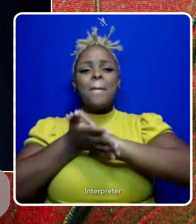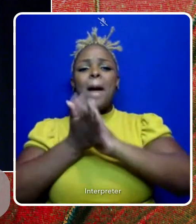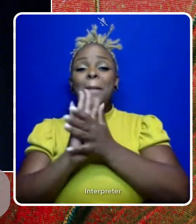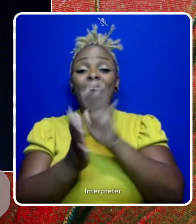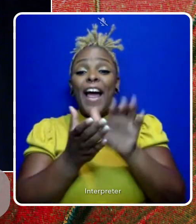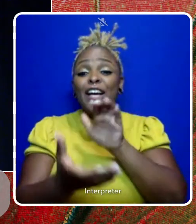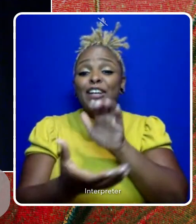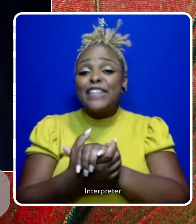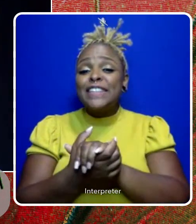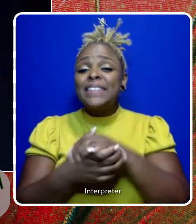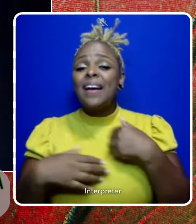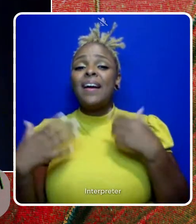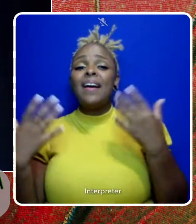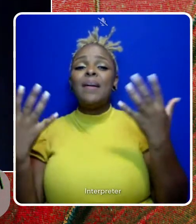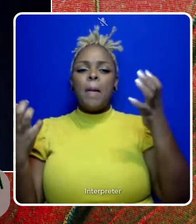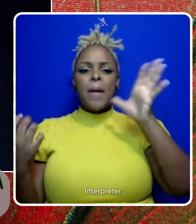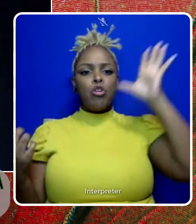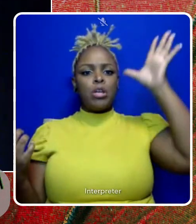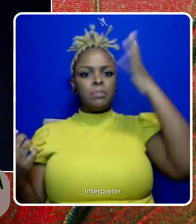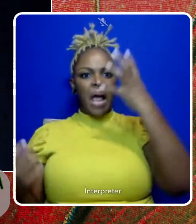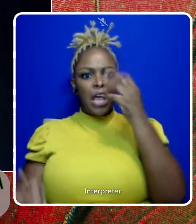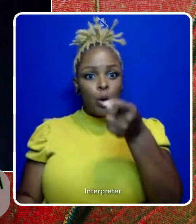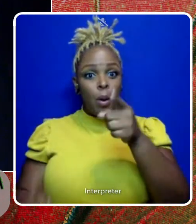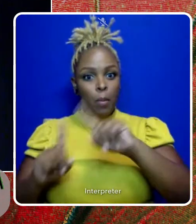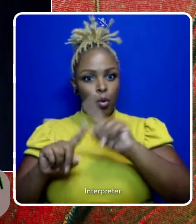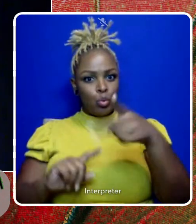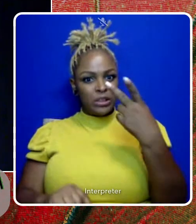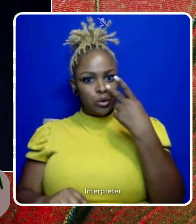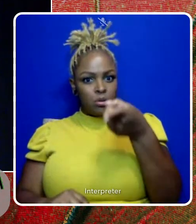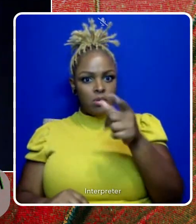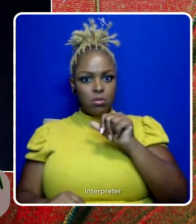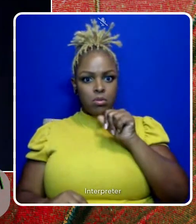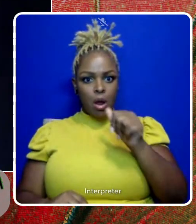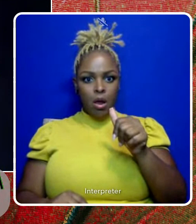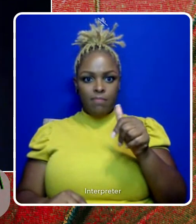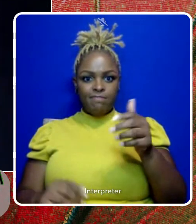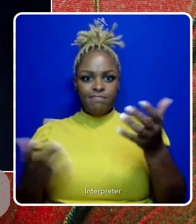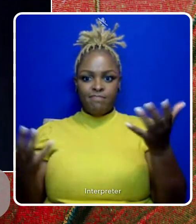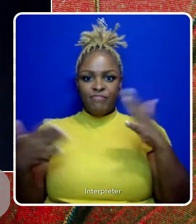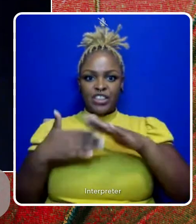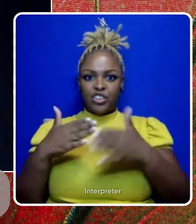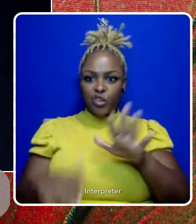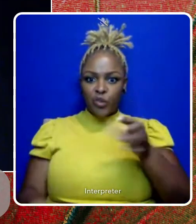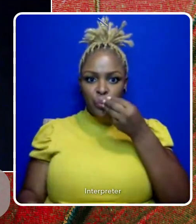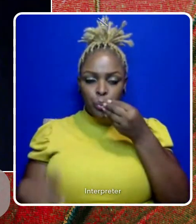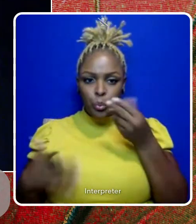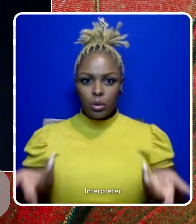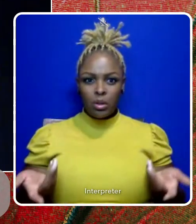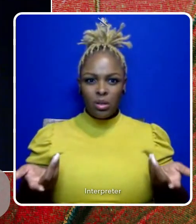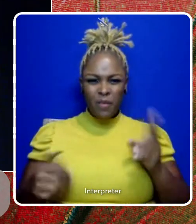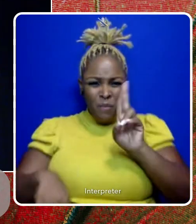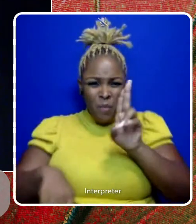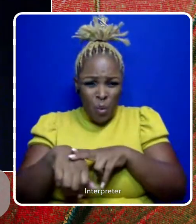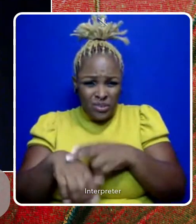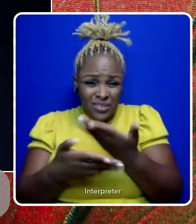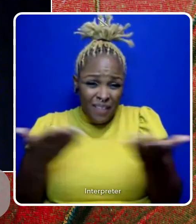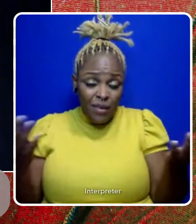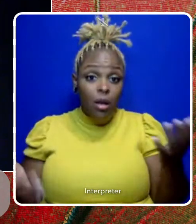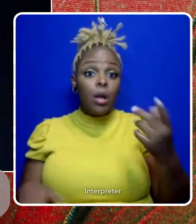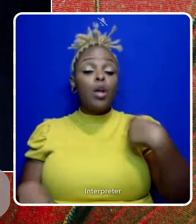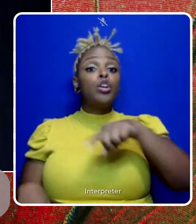after a breakup. Gold saris and red kurtas. Searching the street for a bookstore with your lover.